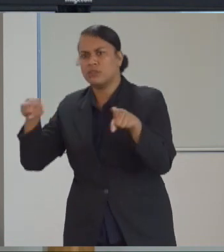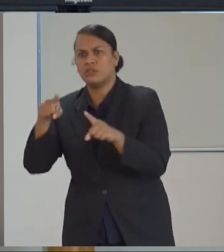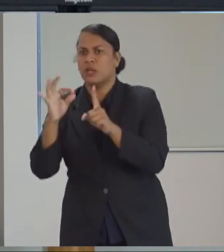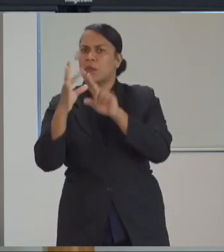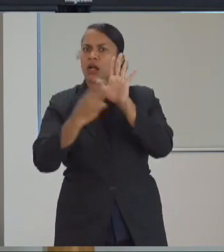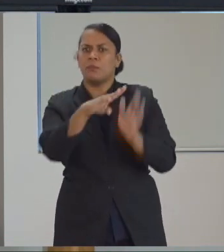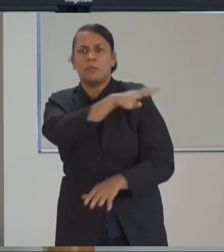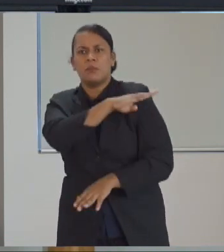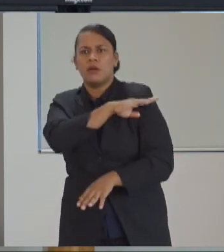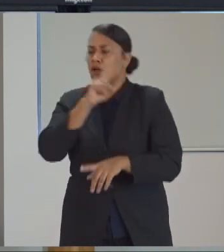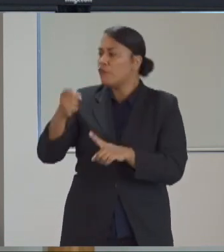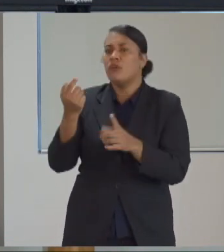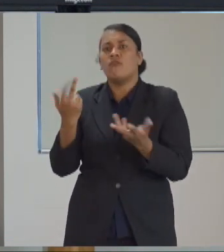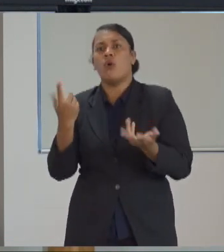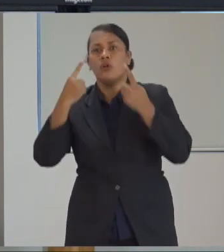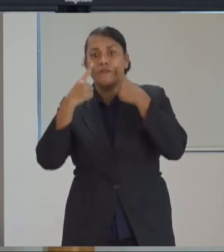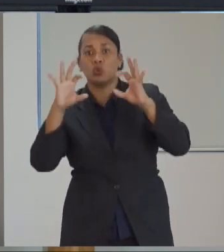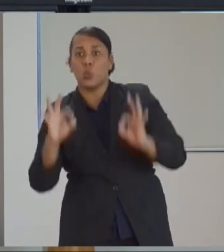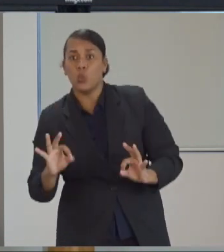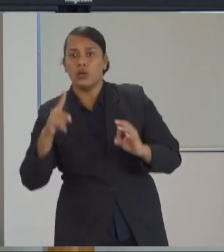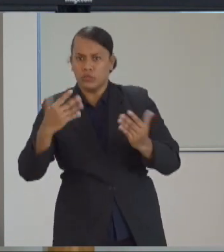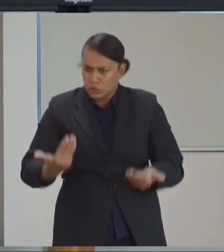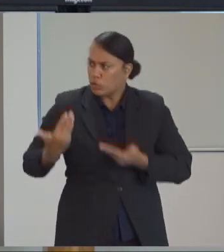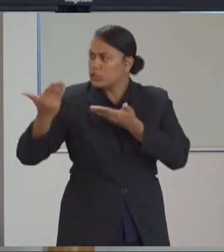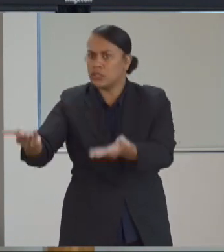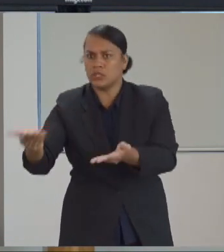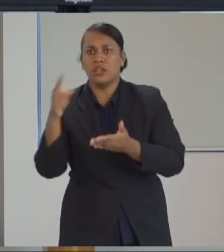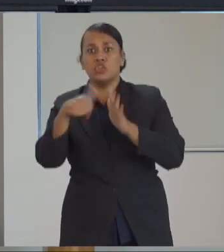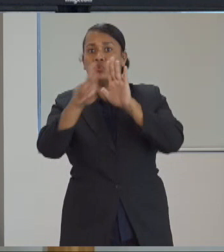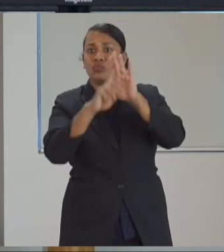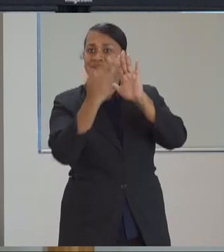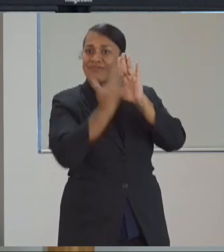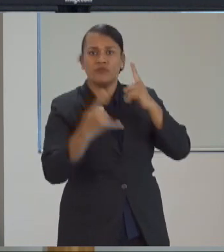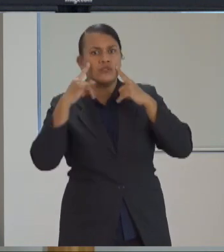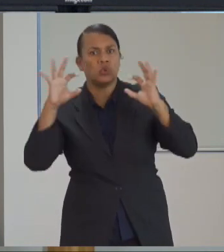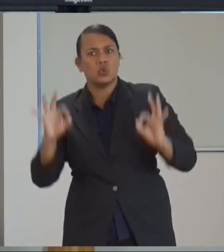out curfews or give directives towards curfews.